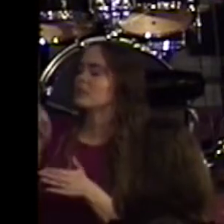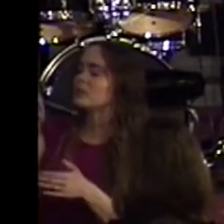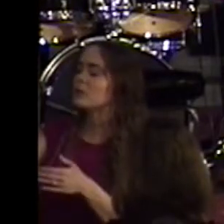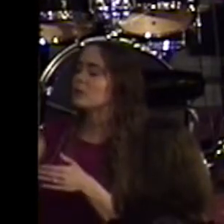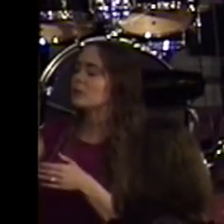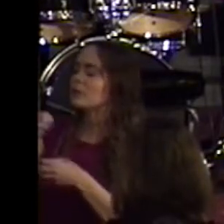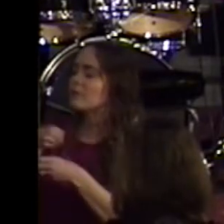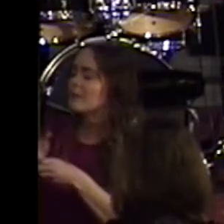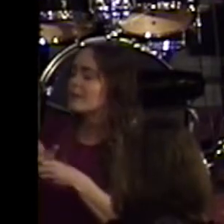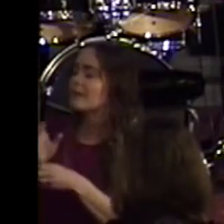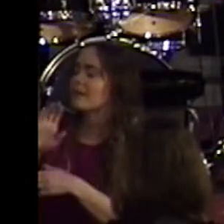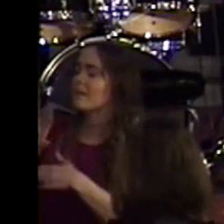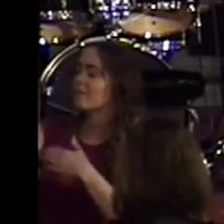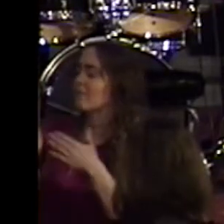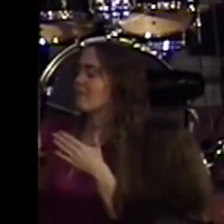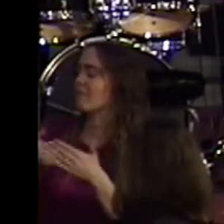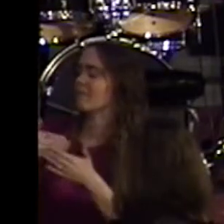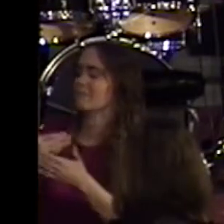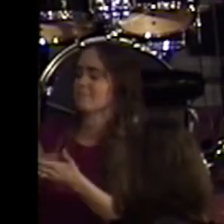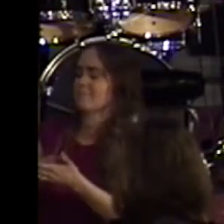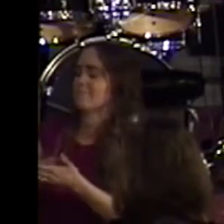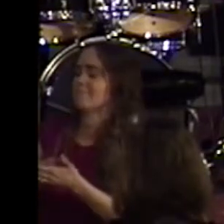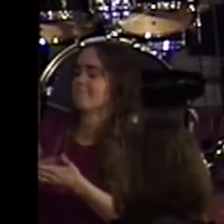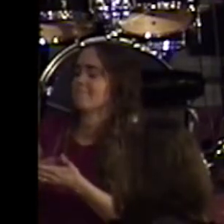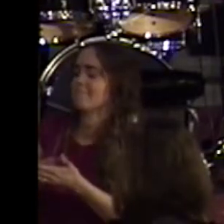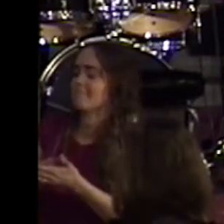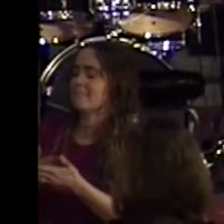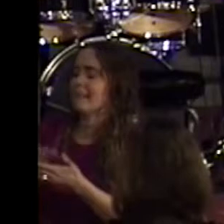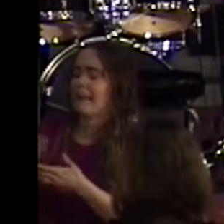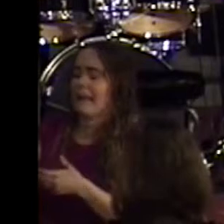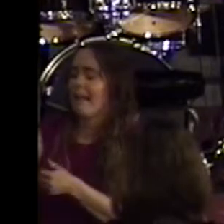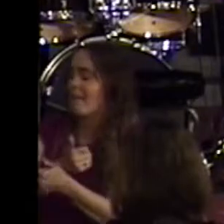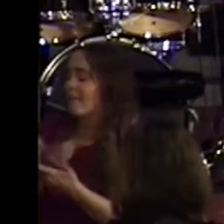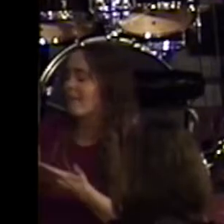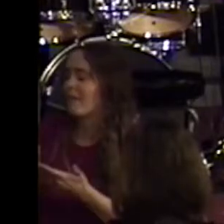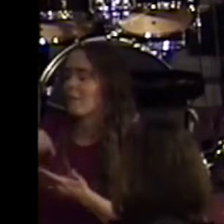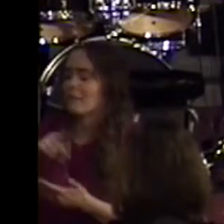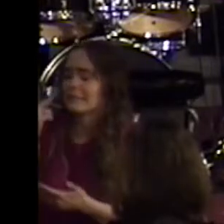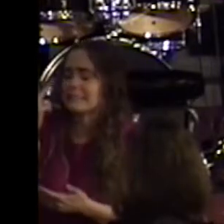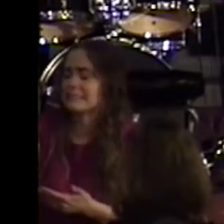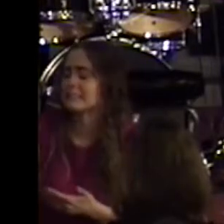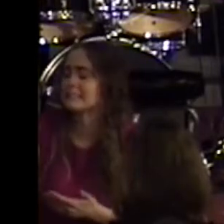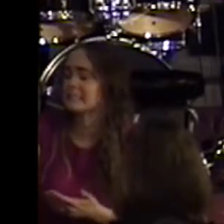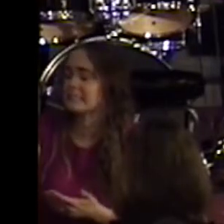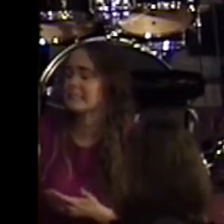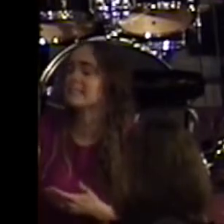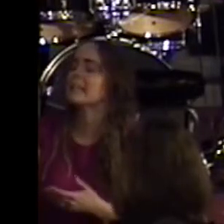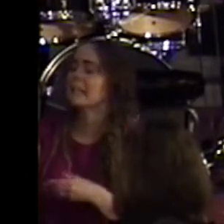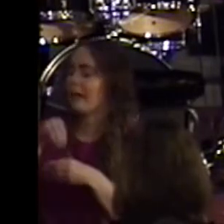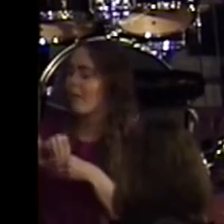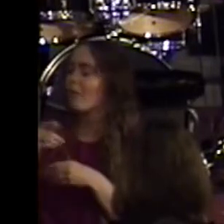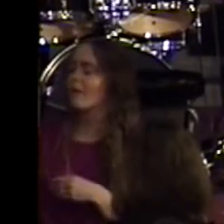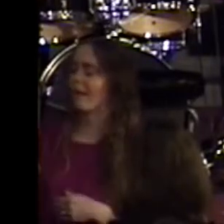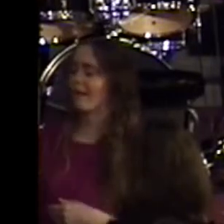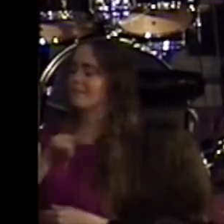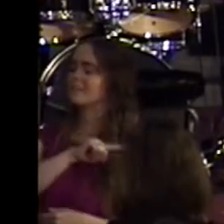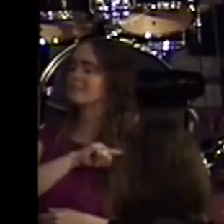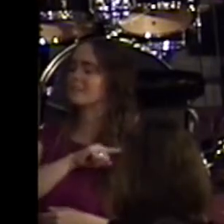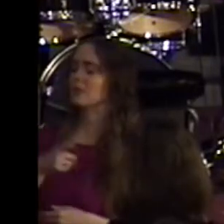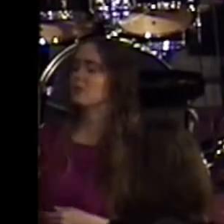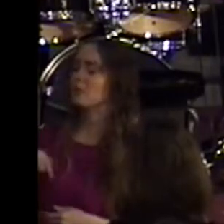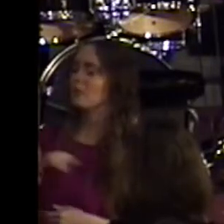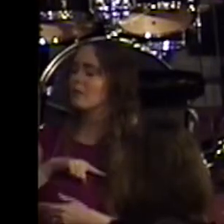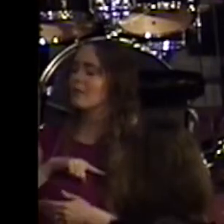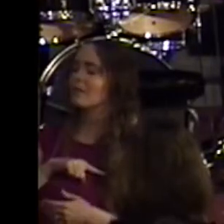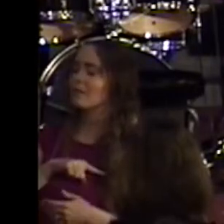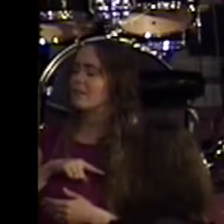creation. You created everything that we lay our eyes upon. And that includes us, God. We're the pinnacle of your creation.